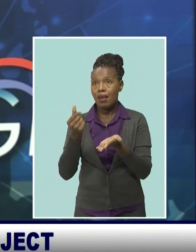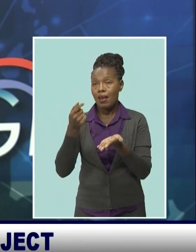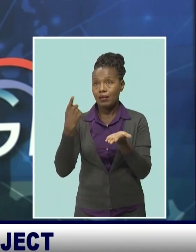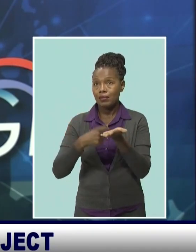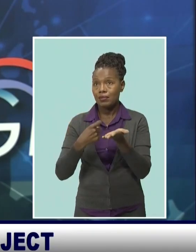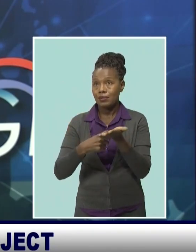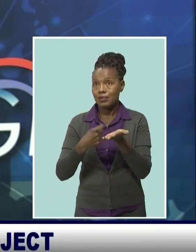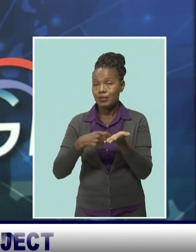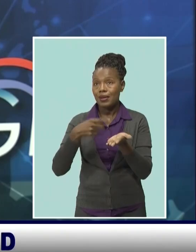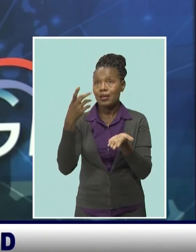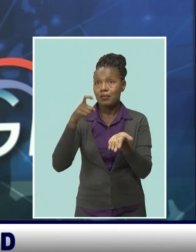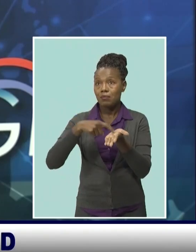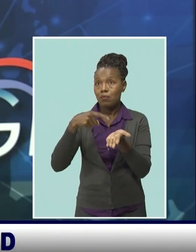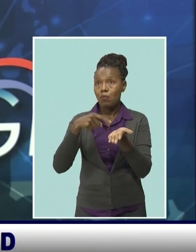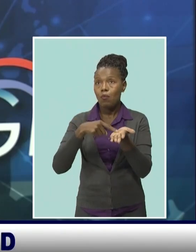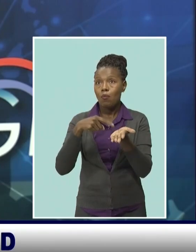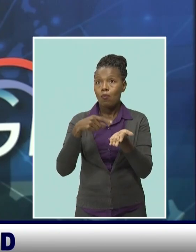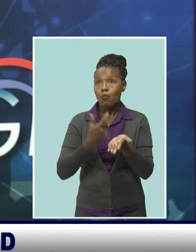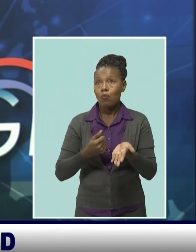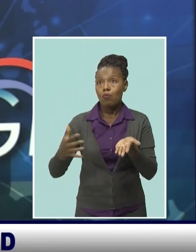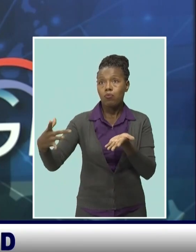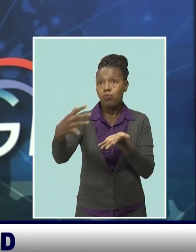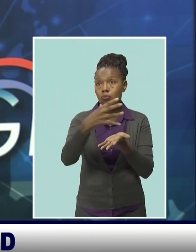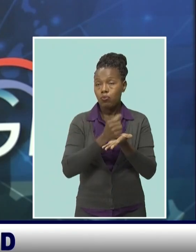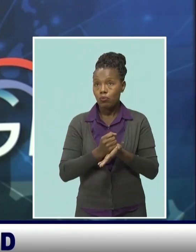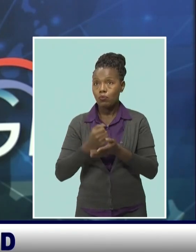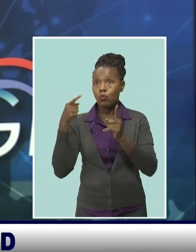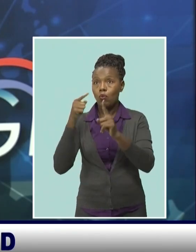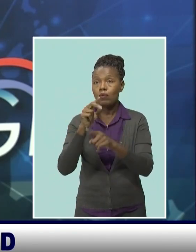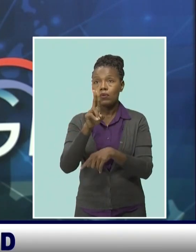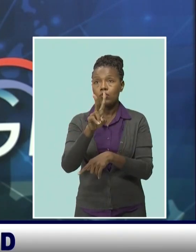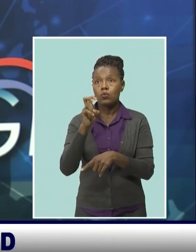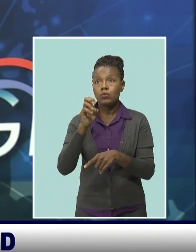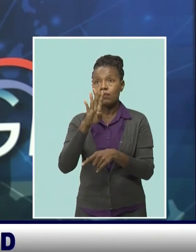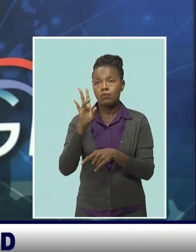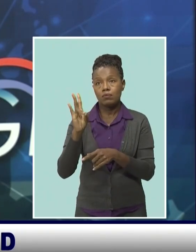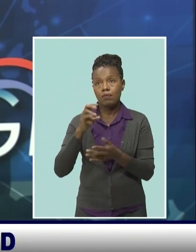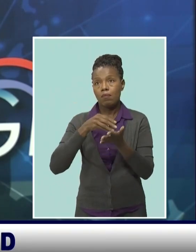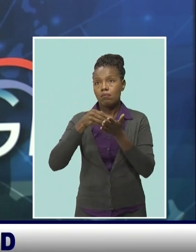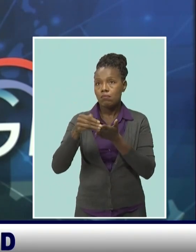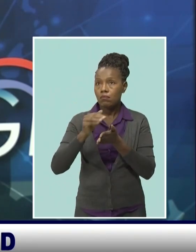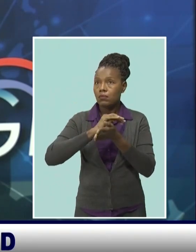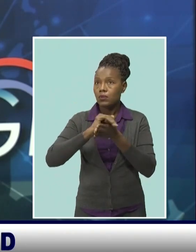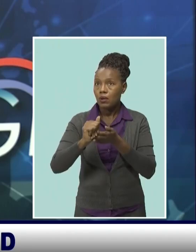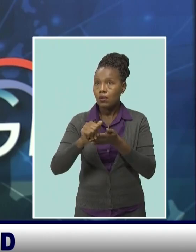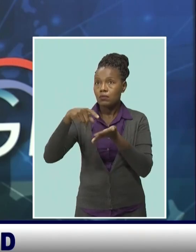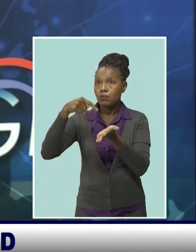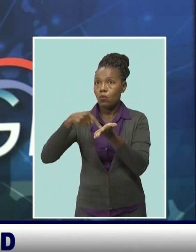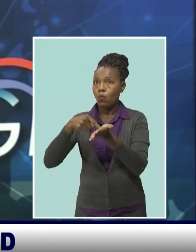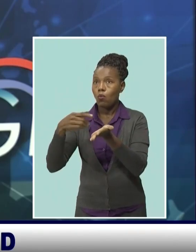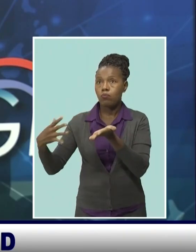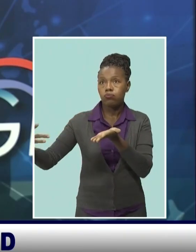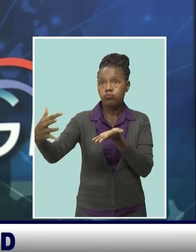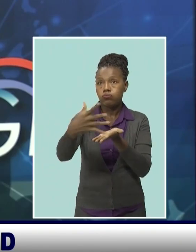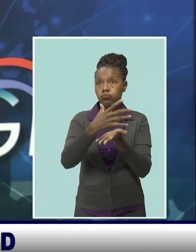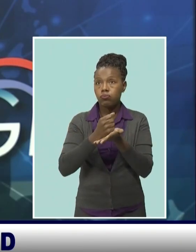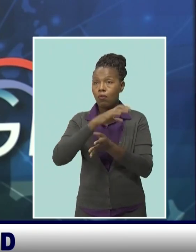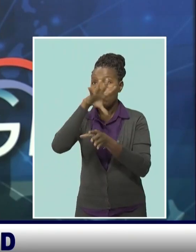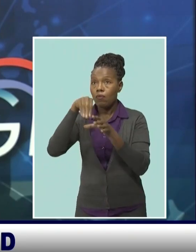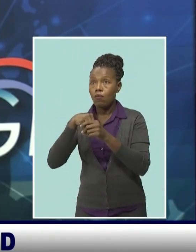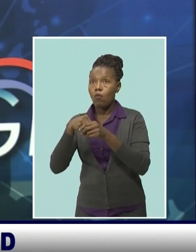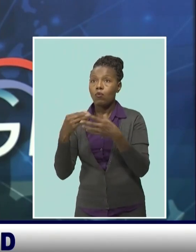decade. The authority is seeking to recover approximately $247 million in outstanding land tax, inclusive of penalties